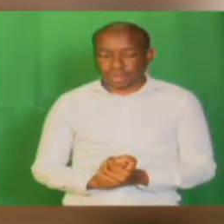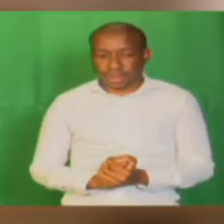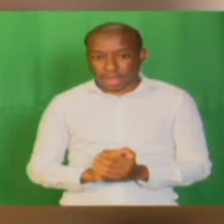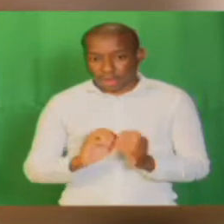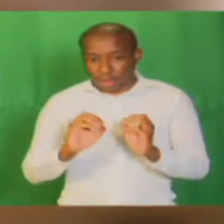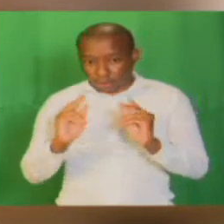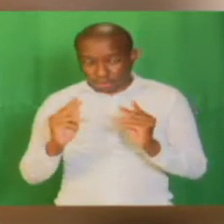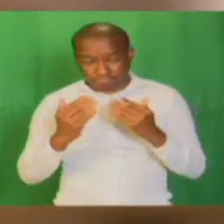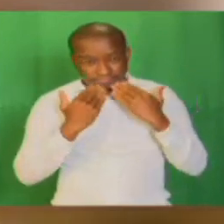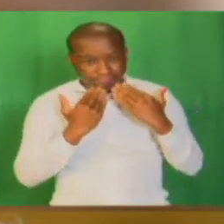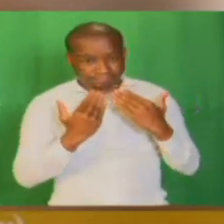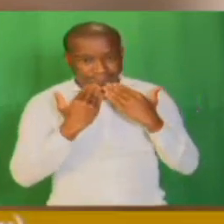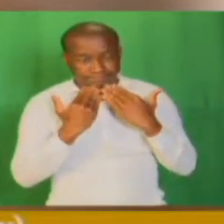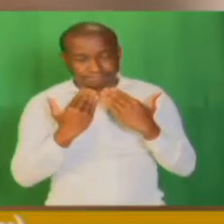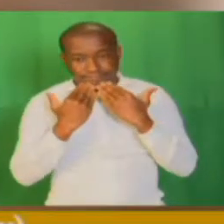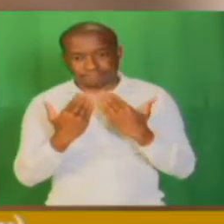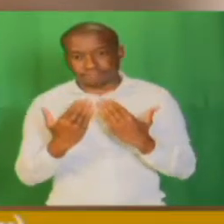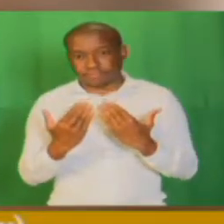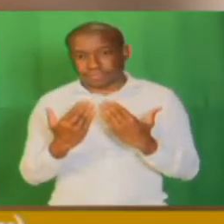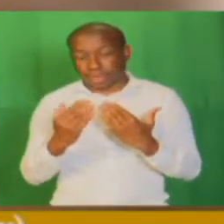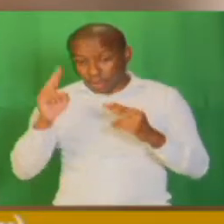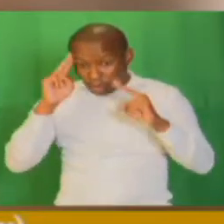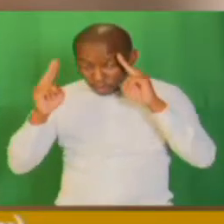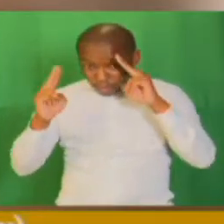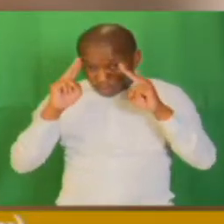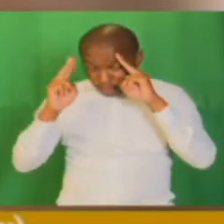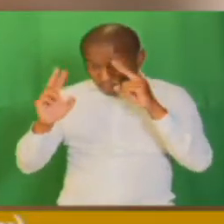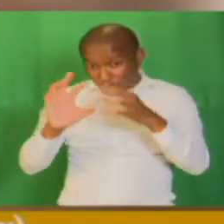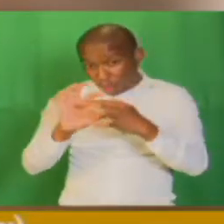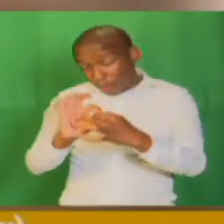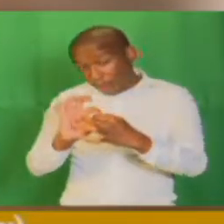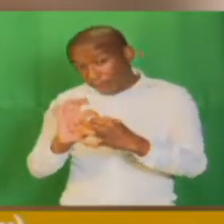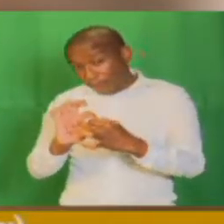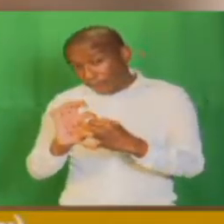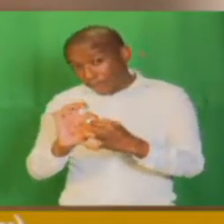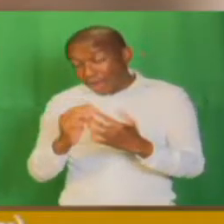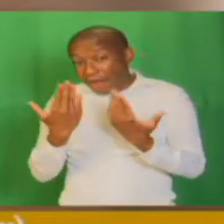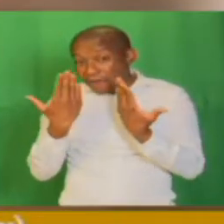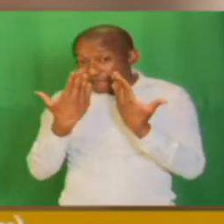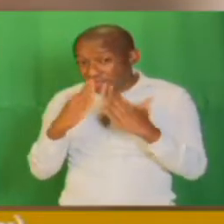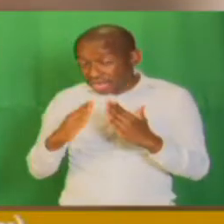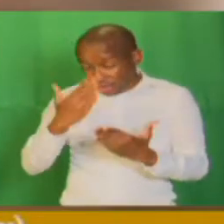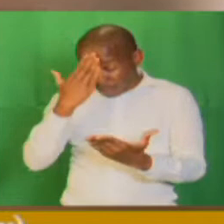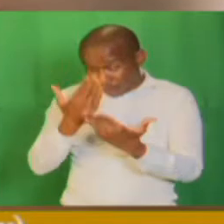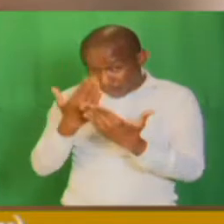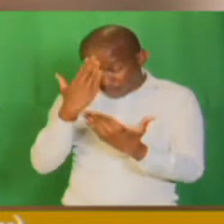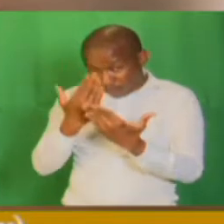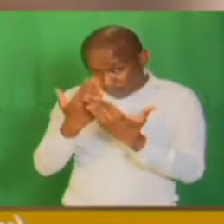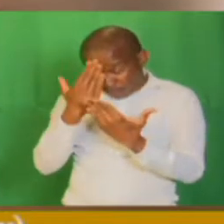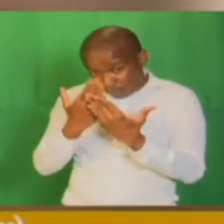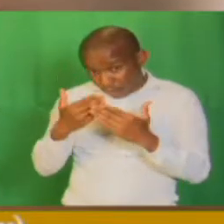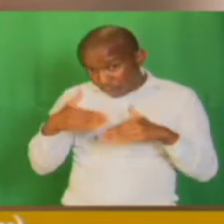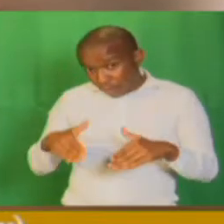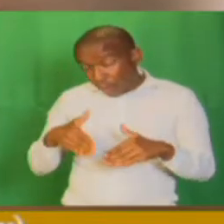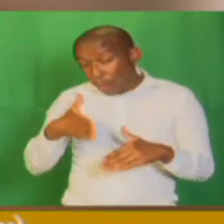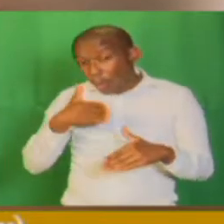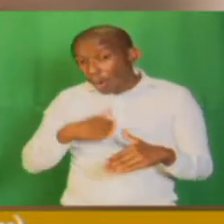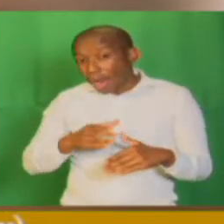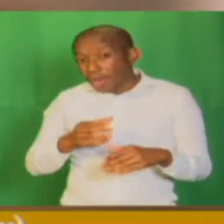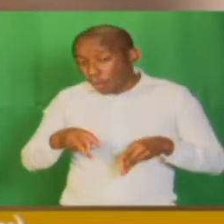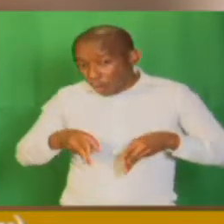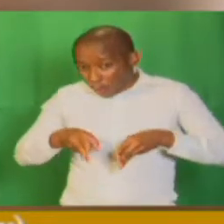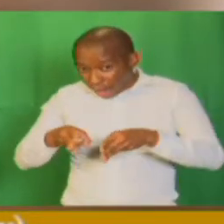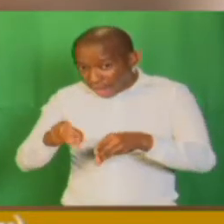Okay. Thank you very much. Good afternoon, Lena, at home. At the end of this lesson, you're expected to use the